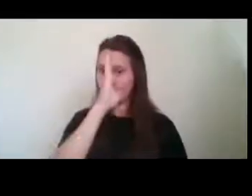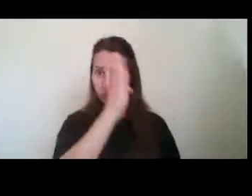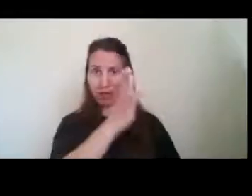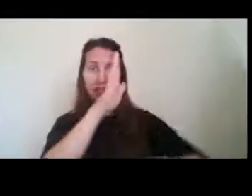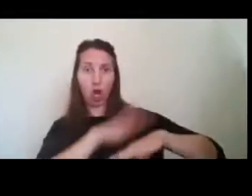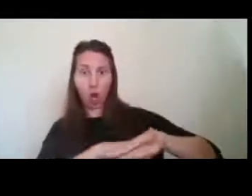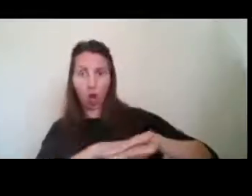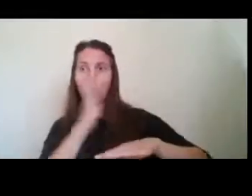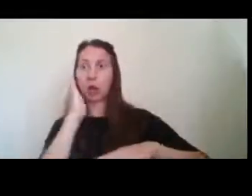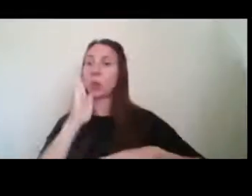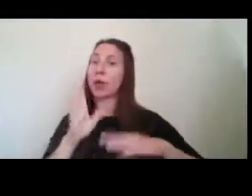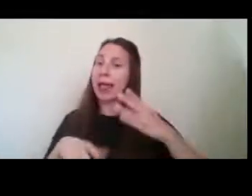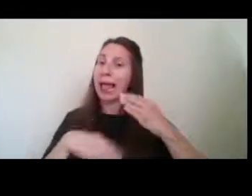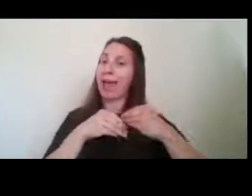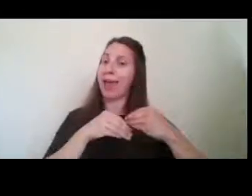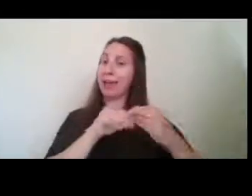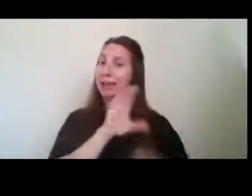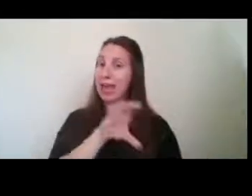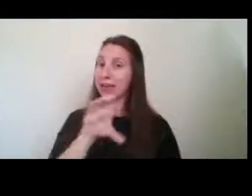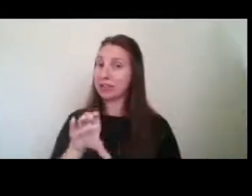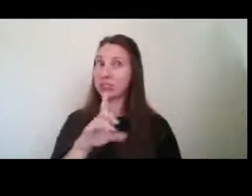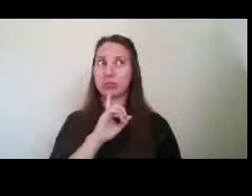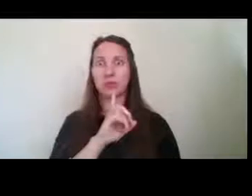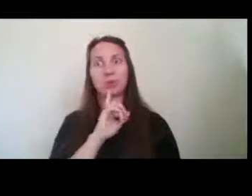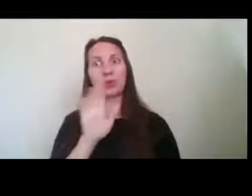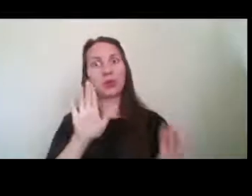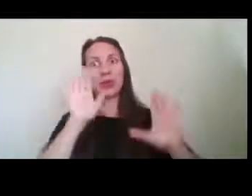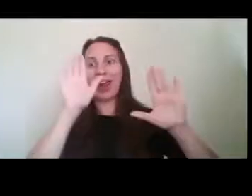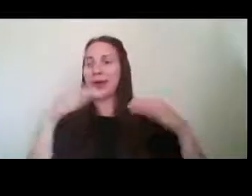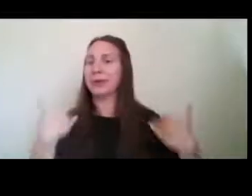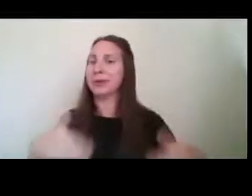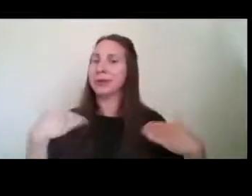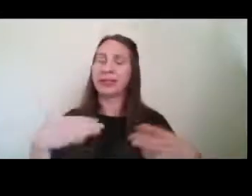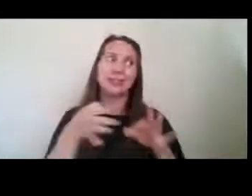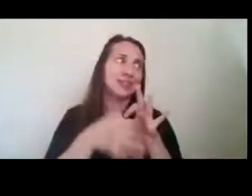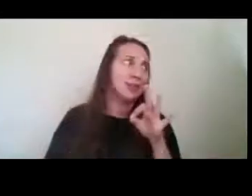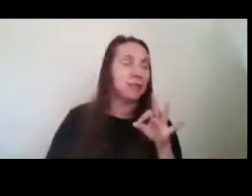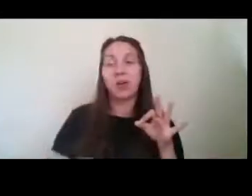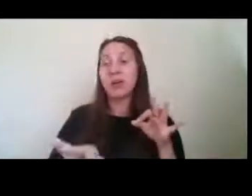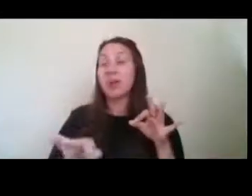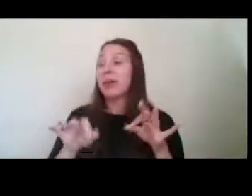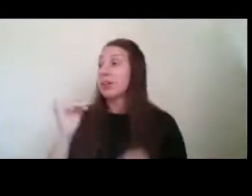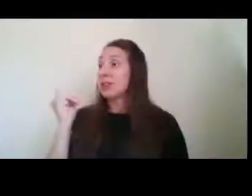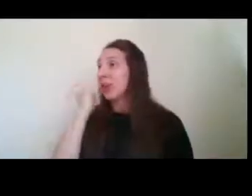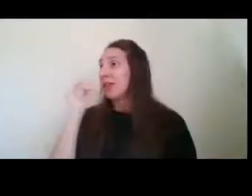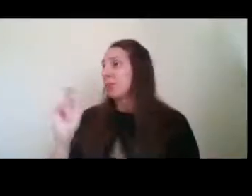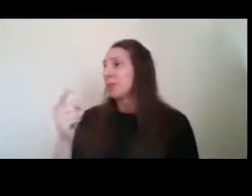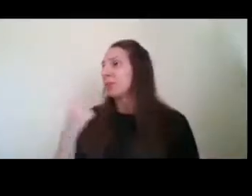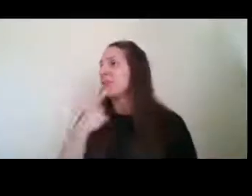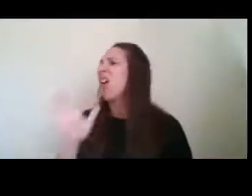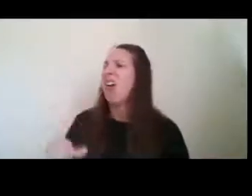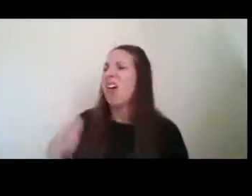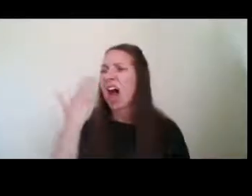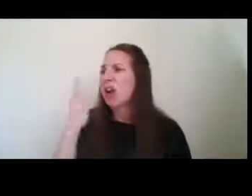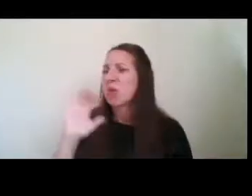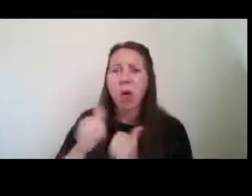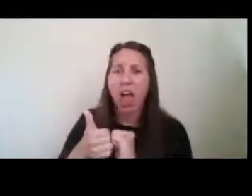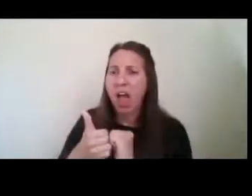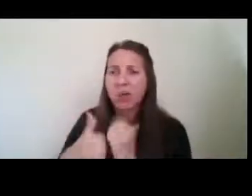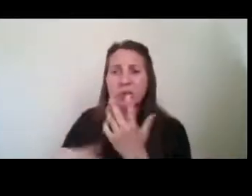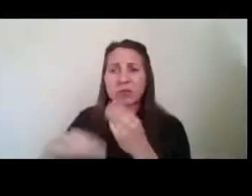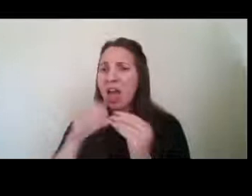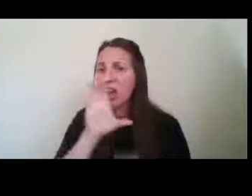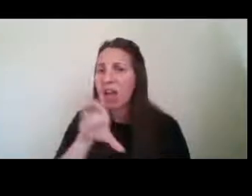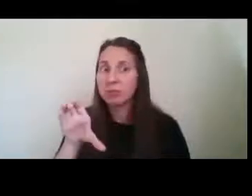your captions, which is really, really great. It makes it simple. So when a lot of people say, I don't know how to add my caption, these are